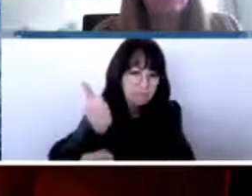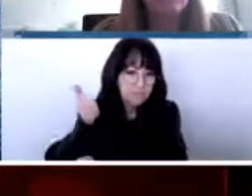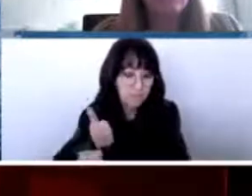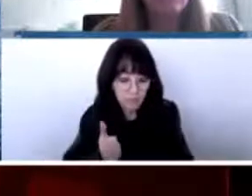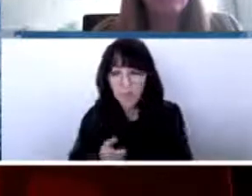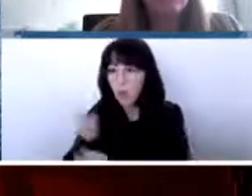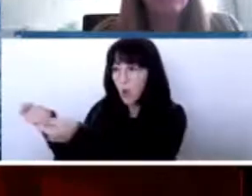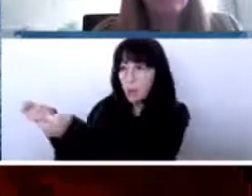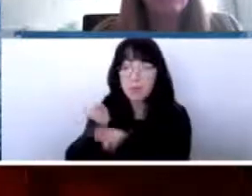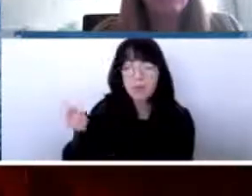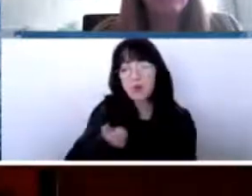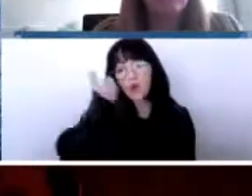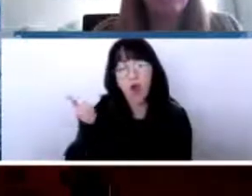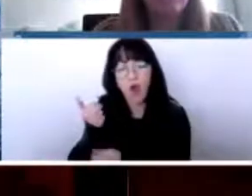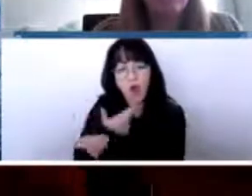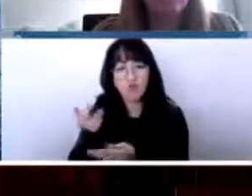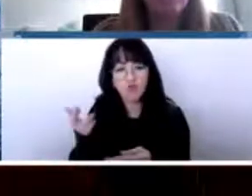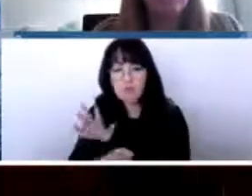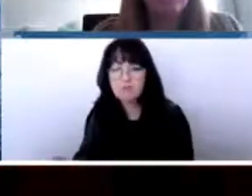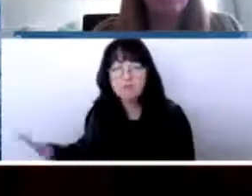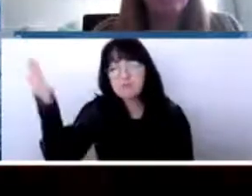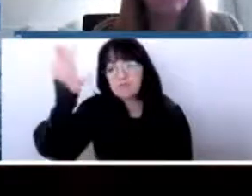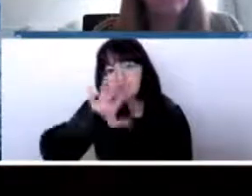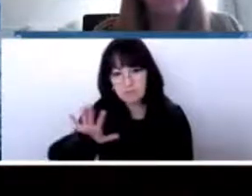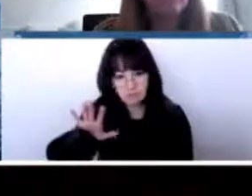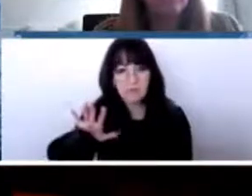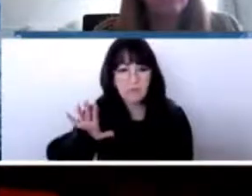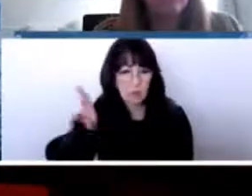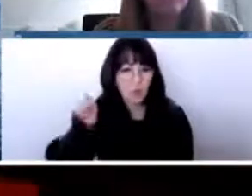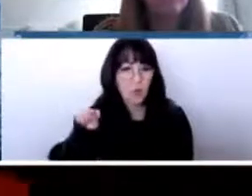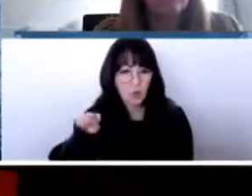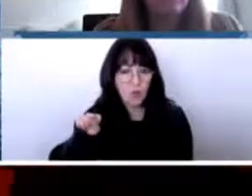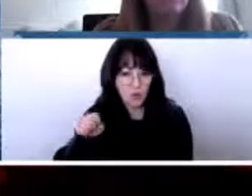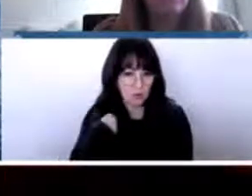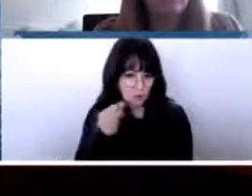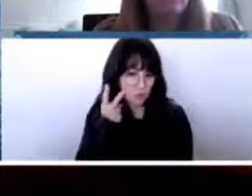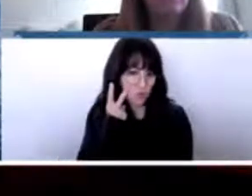from around the country and the world. We saw it when we sent